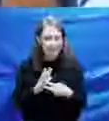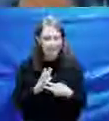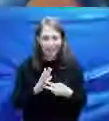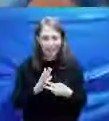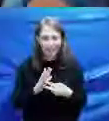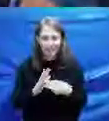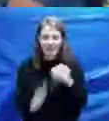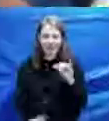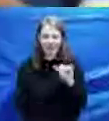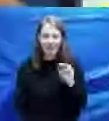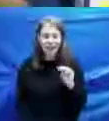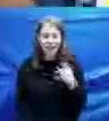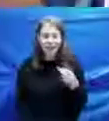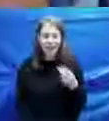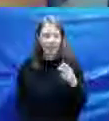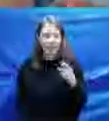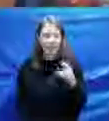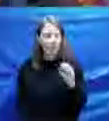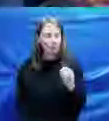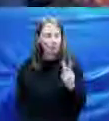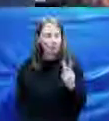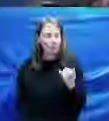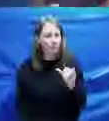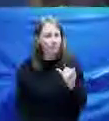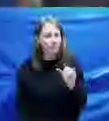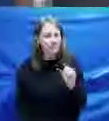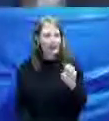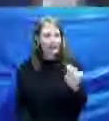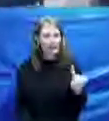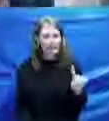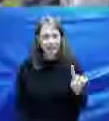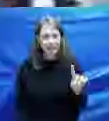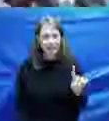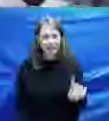does improvised units mean? Keelan, what's in here?